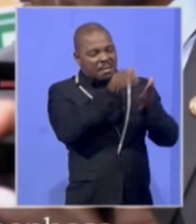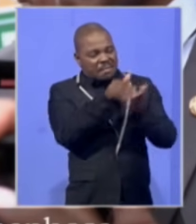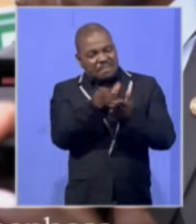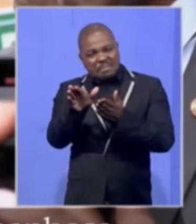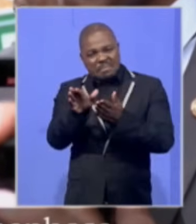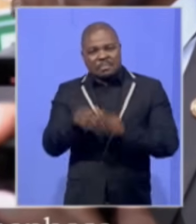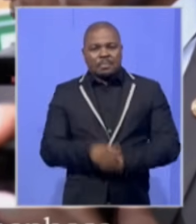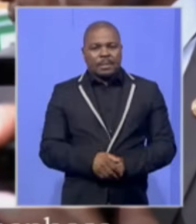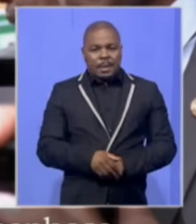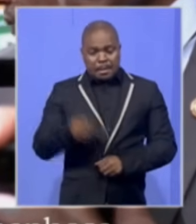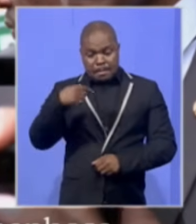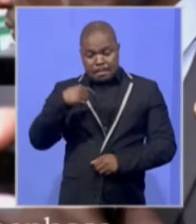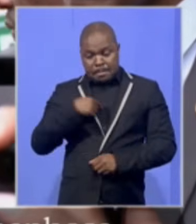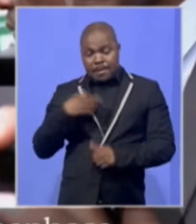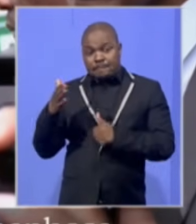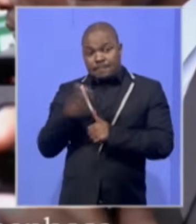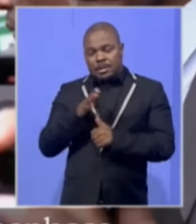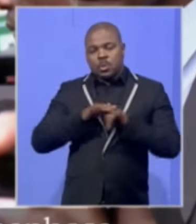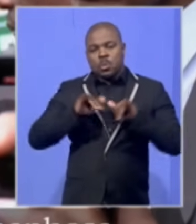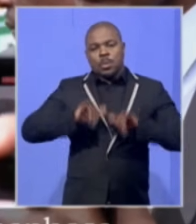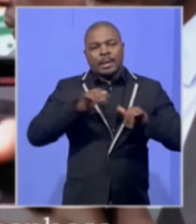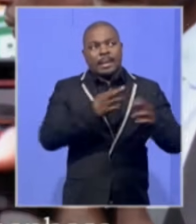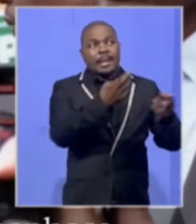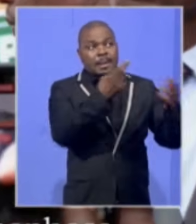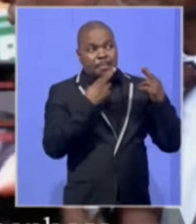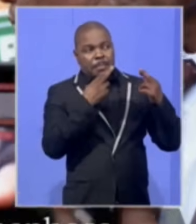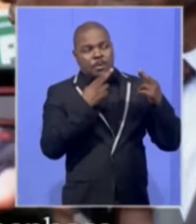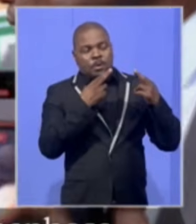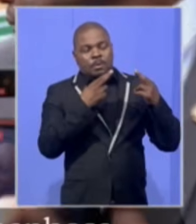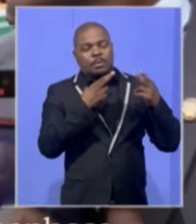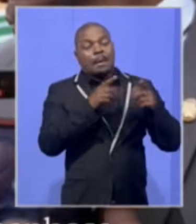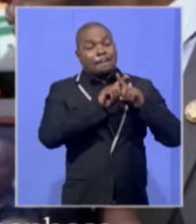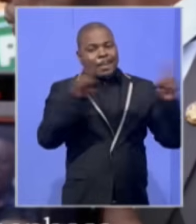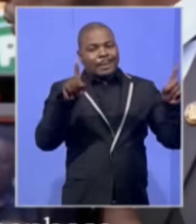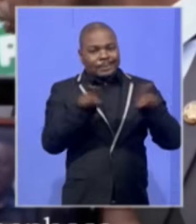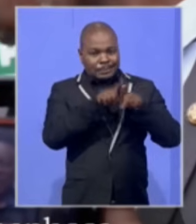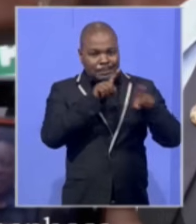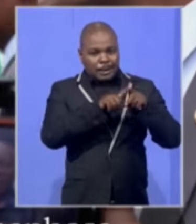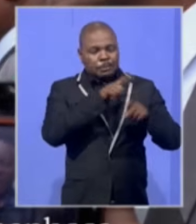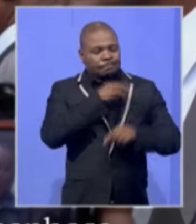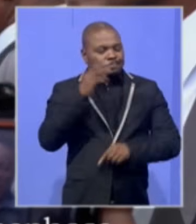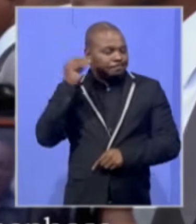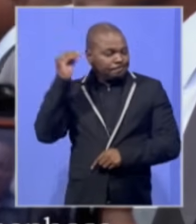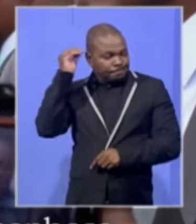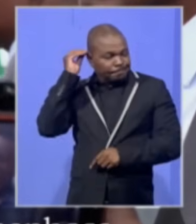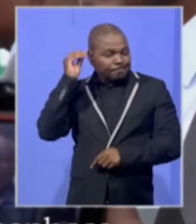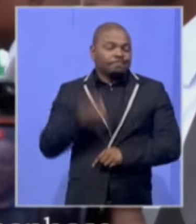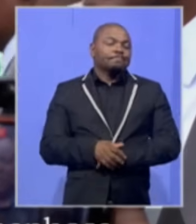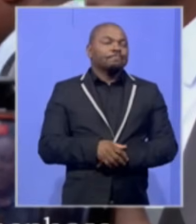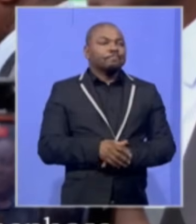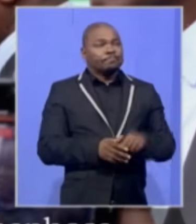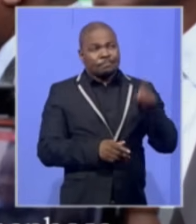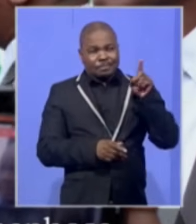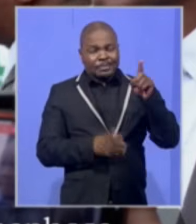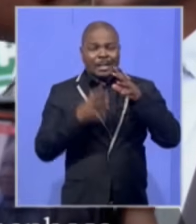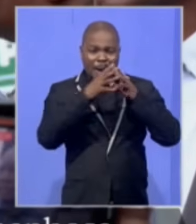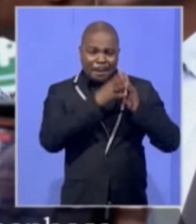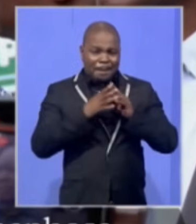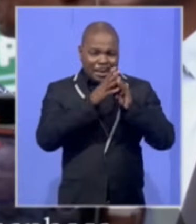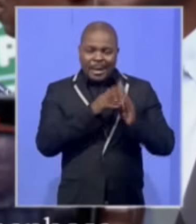him, but at the same time we have noted the displeasure that has been expressed by the